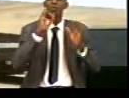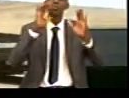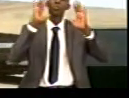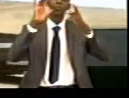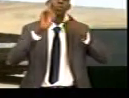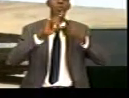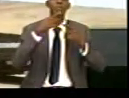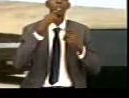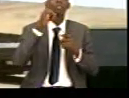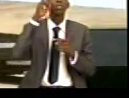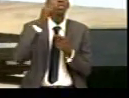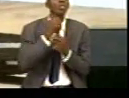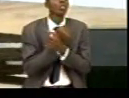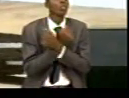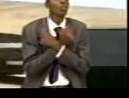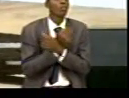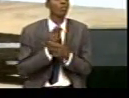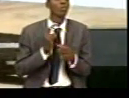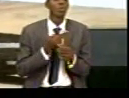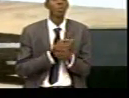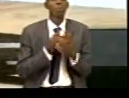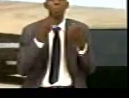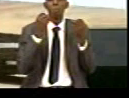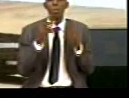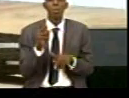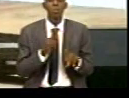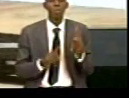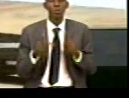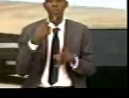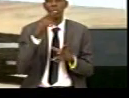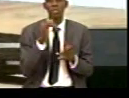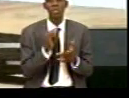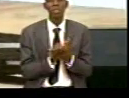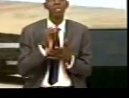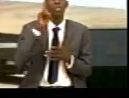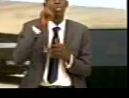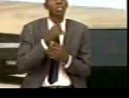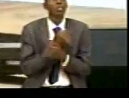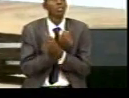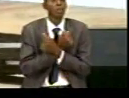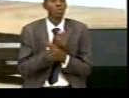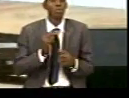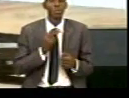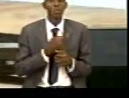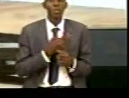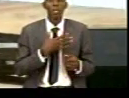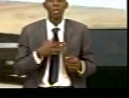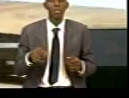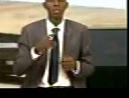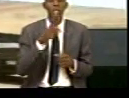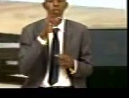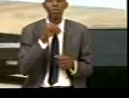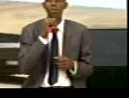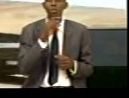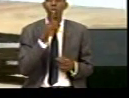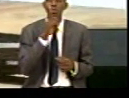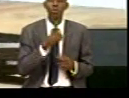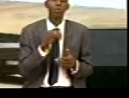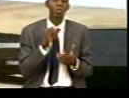us. And there are people who say that he loves us and they are not sure that he loves